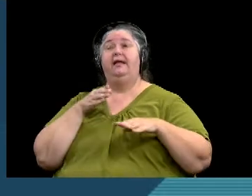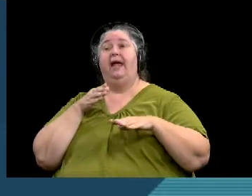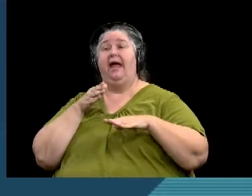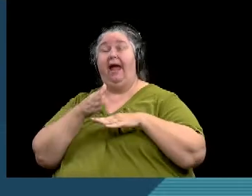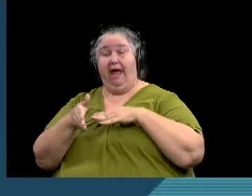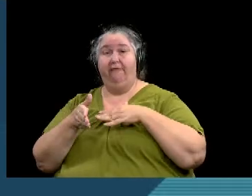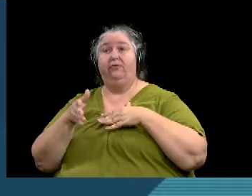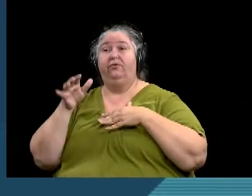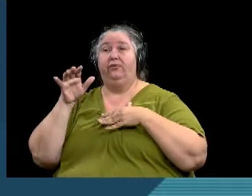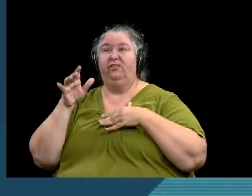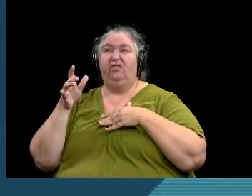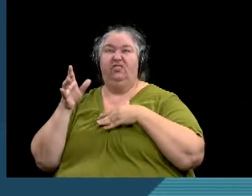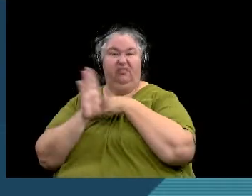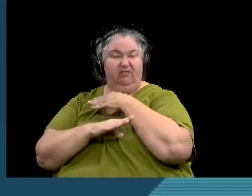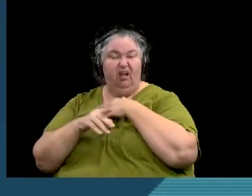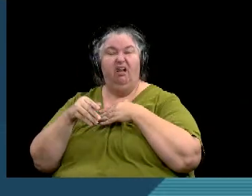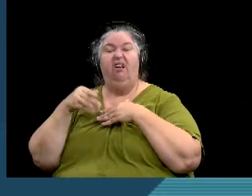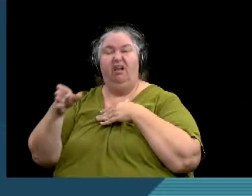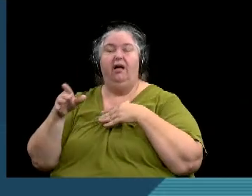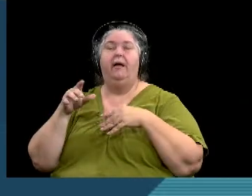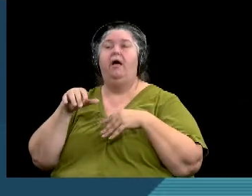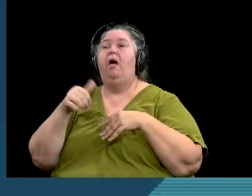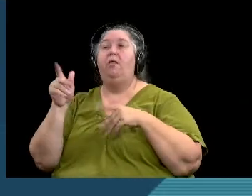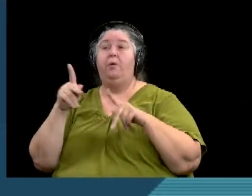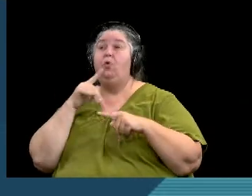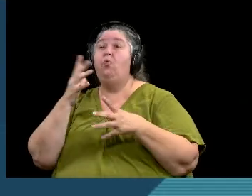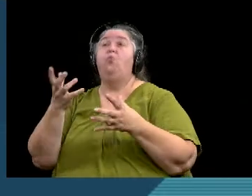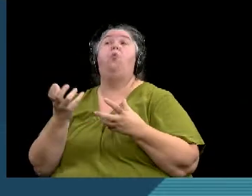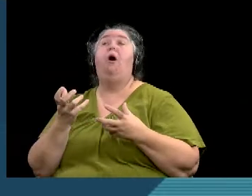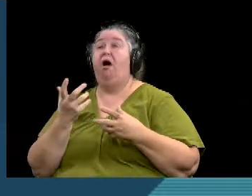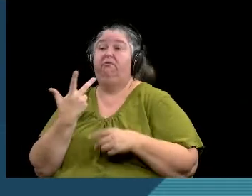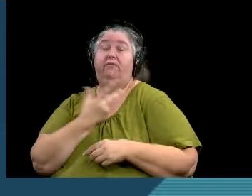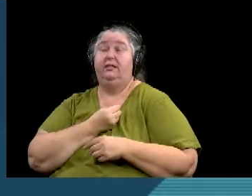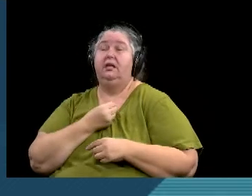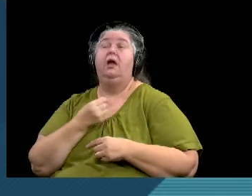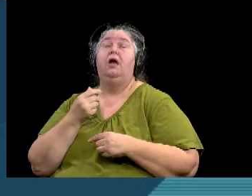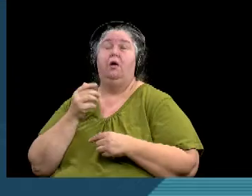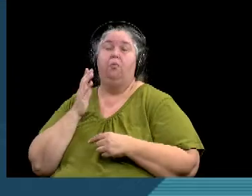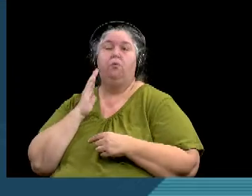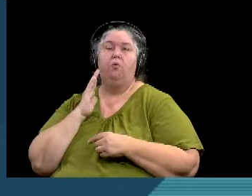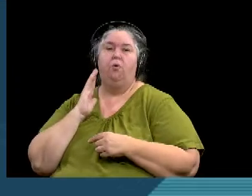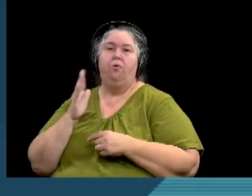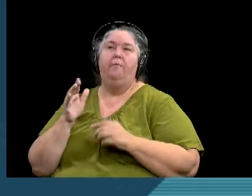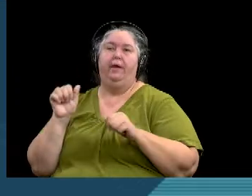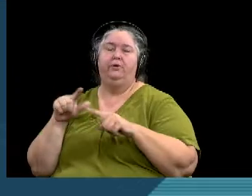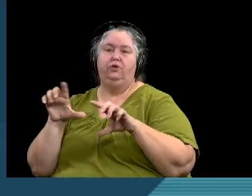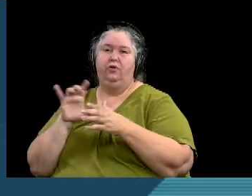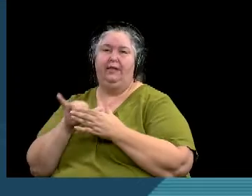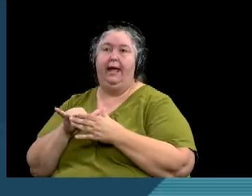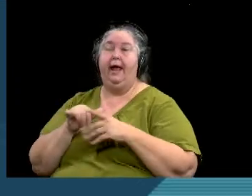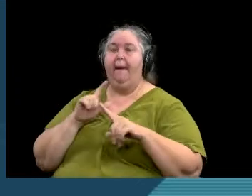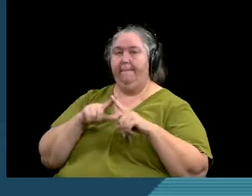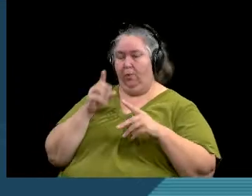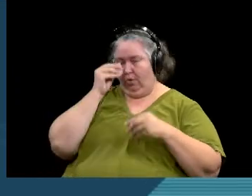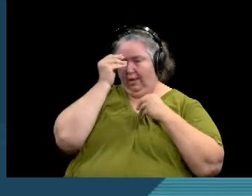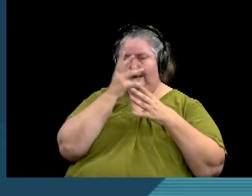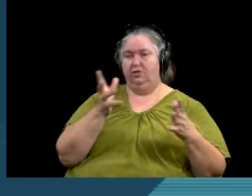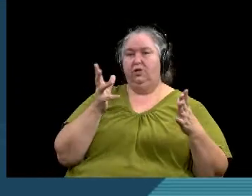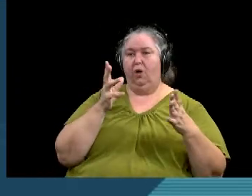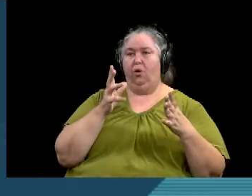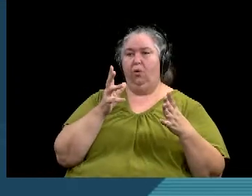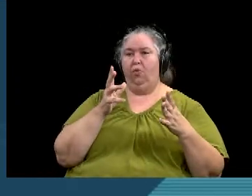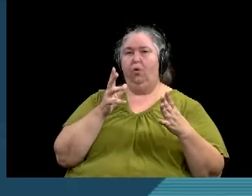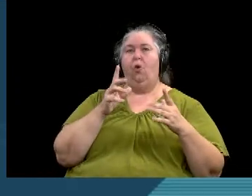of who exactly will be included in each of these phases will be released by that Advisory Committee on Immunizations Practices and the Department of State